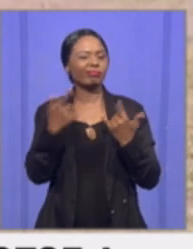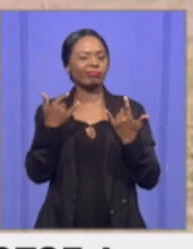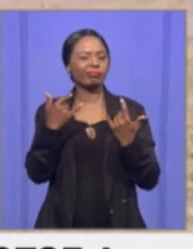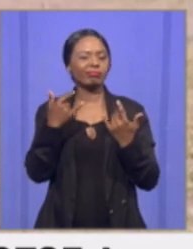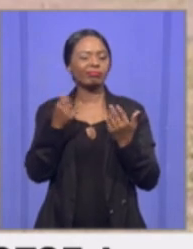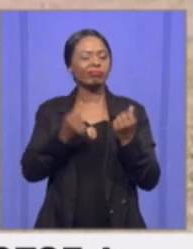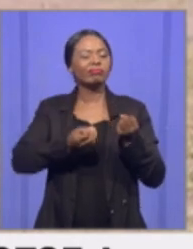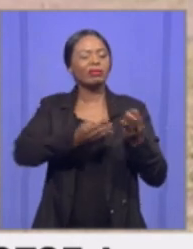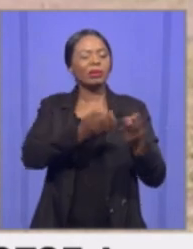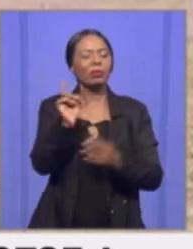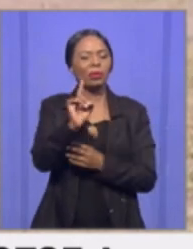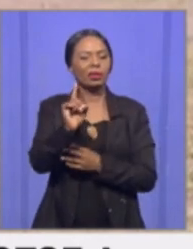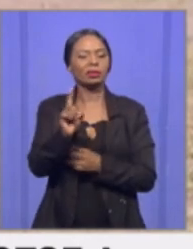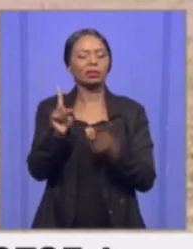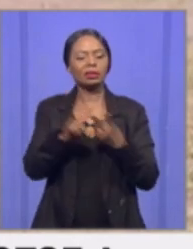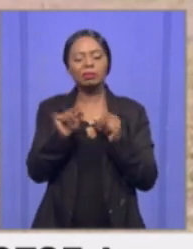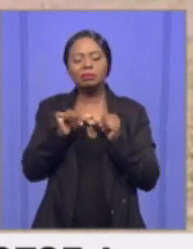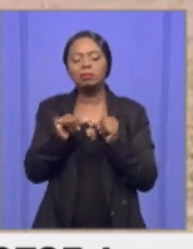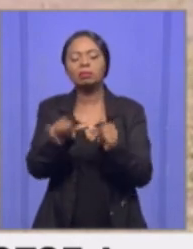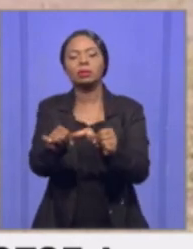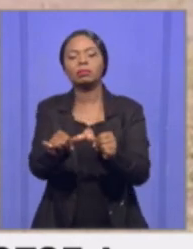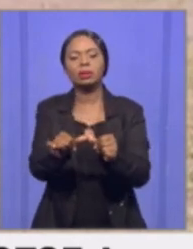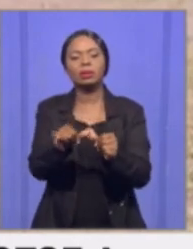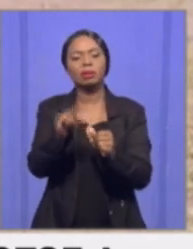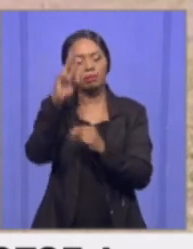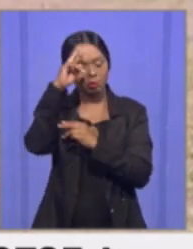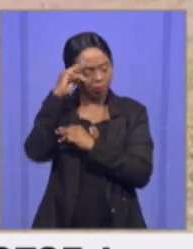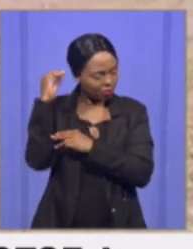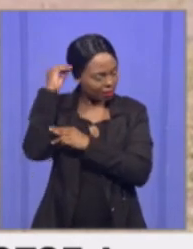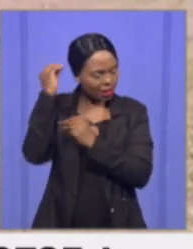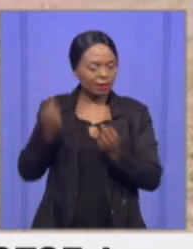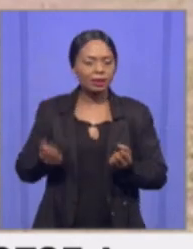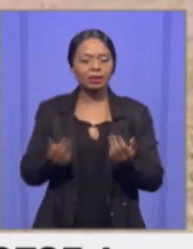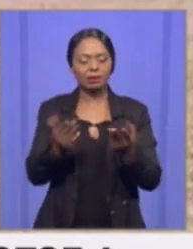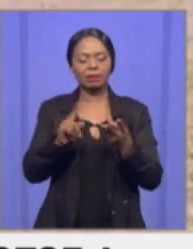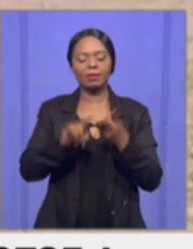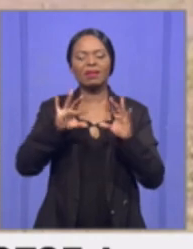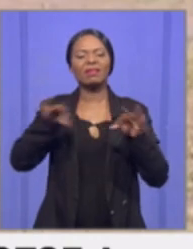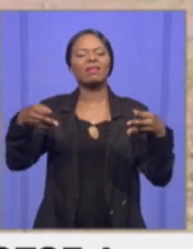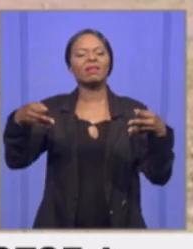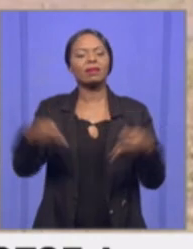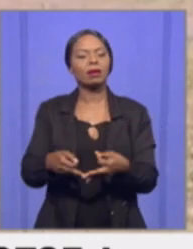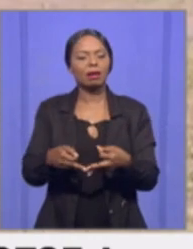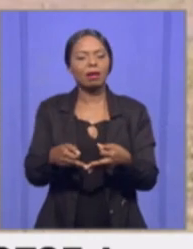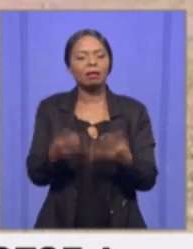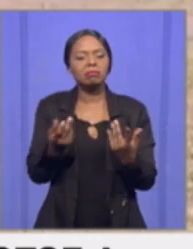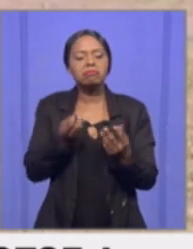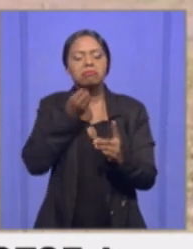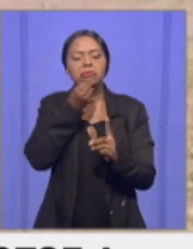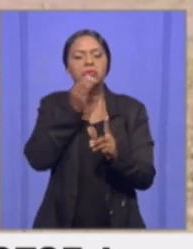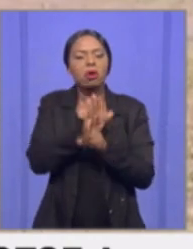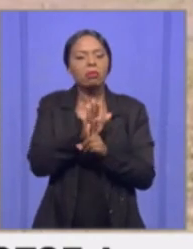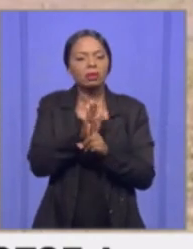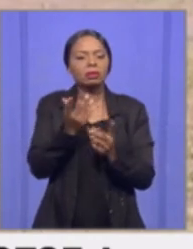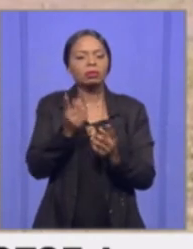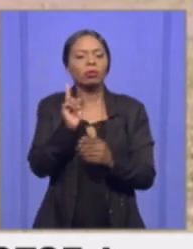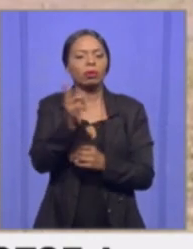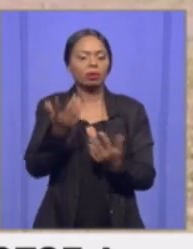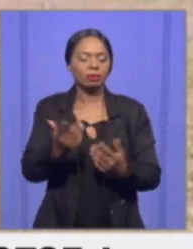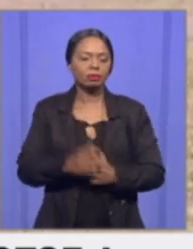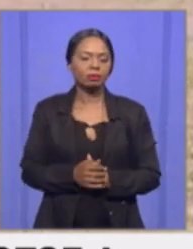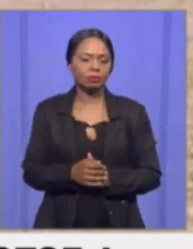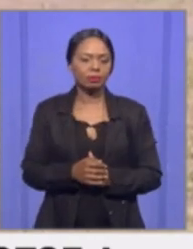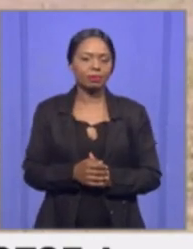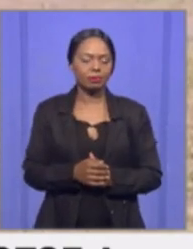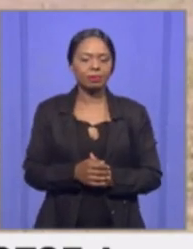gore go tswela pele in terms of the memorial service le di-funeral ka mokgwa o gore ke eng ye ba ileng ba kwana ka